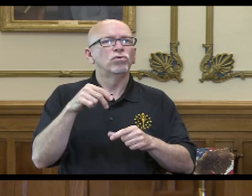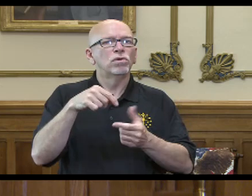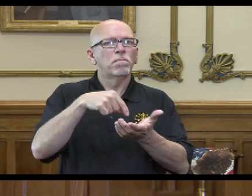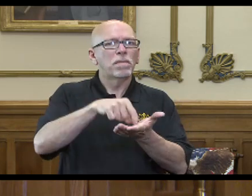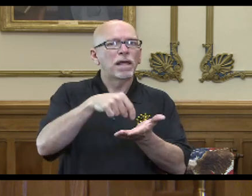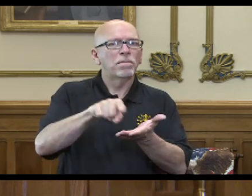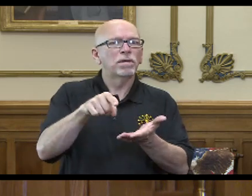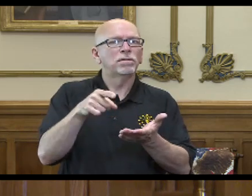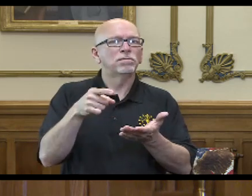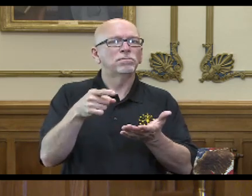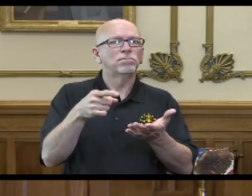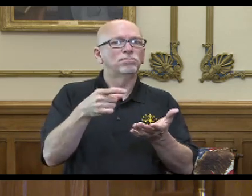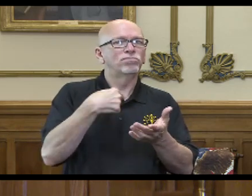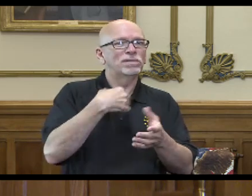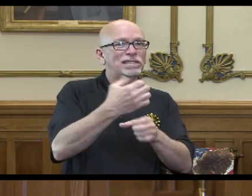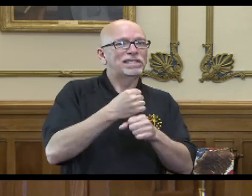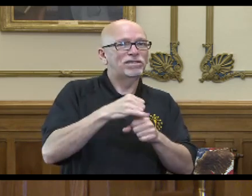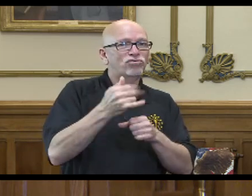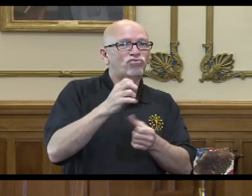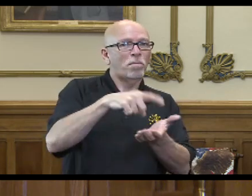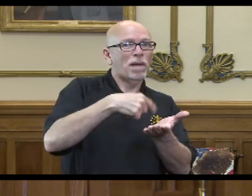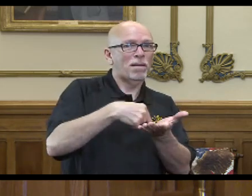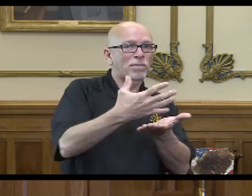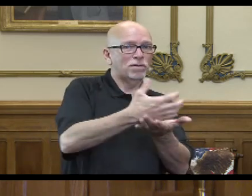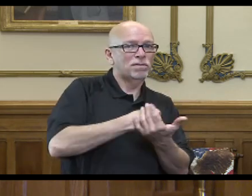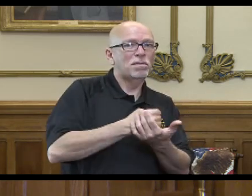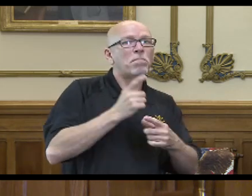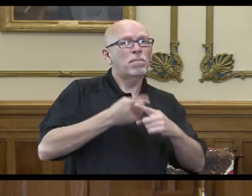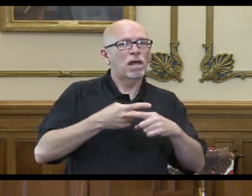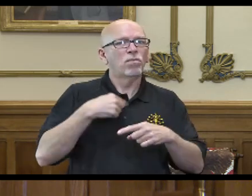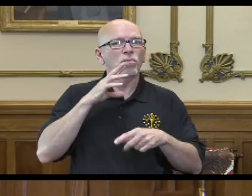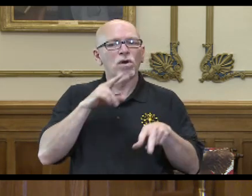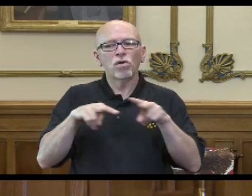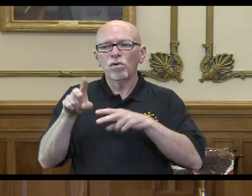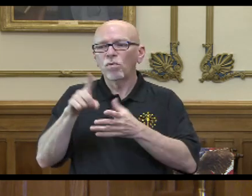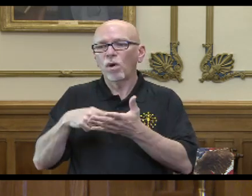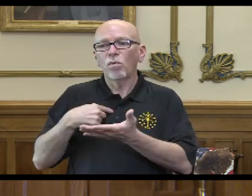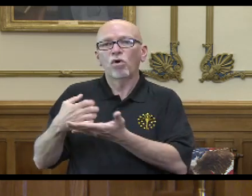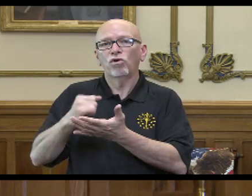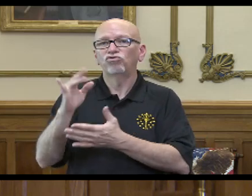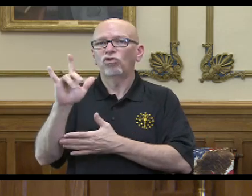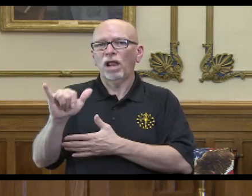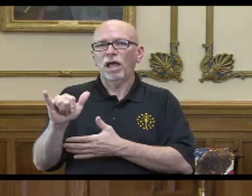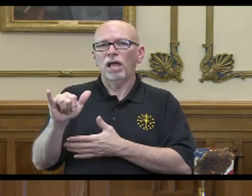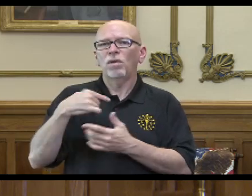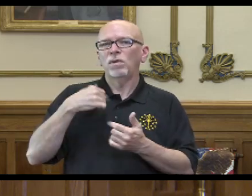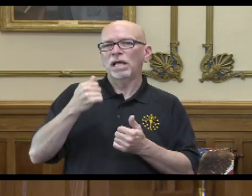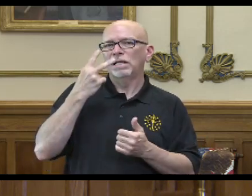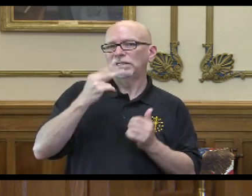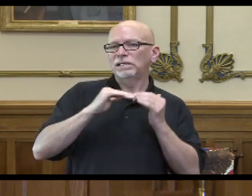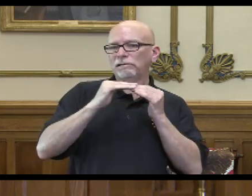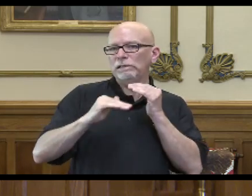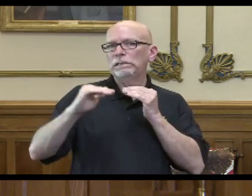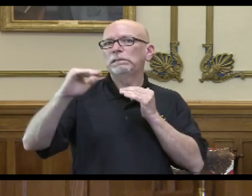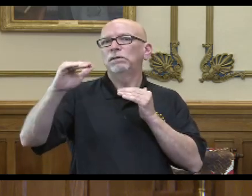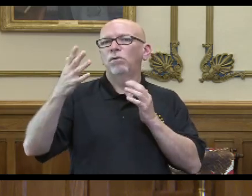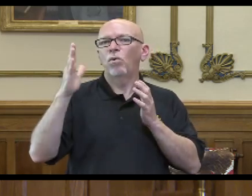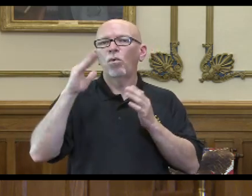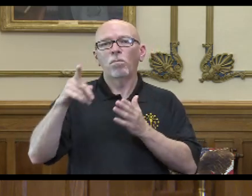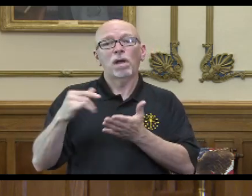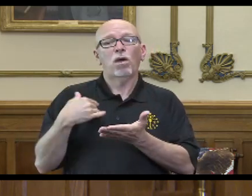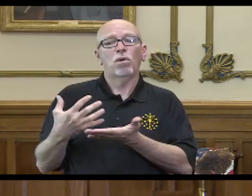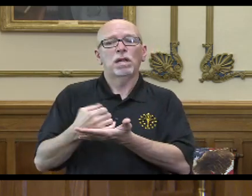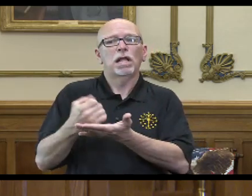payments that come in June, and obviously monitoring the payments that come in July, and to see what collections rate